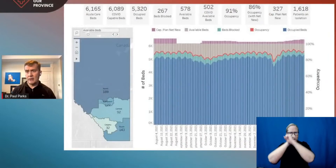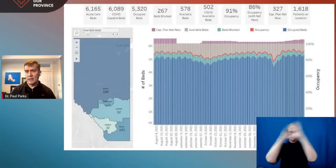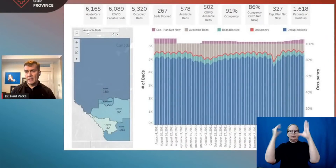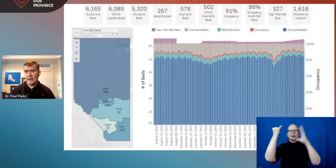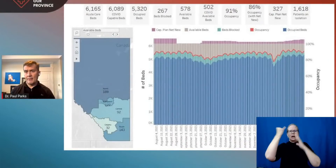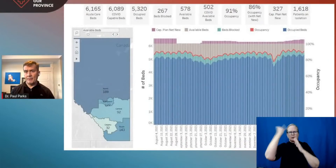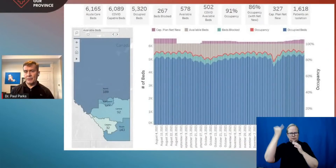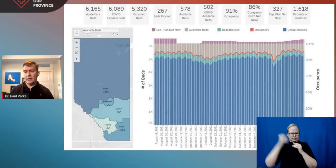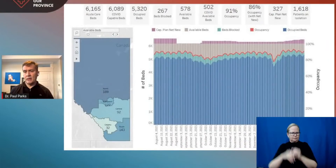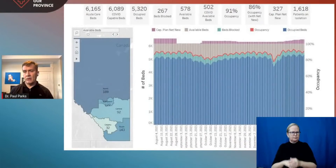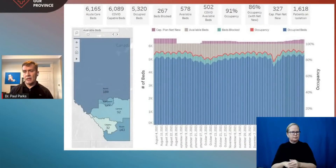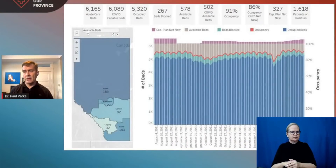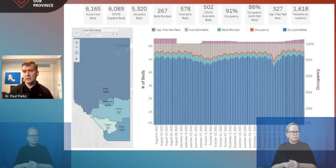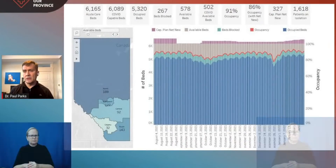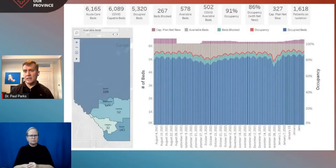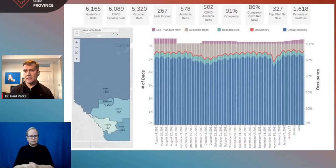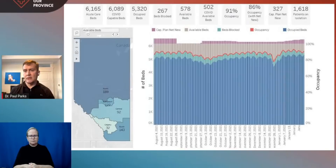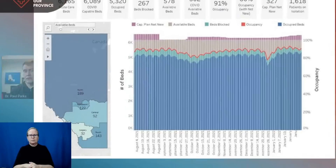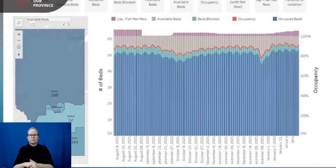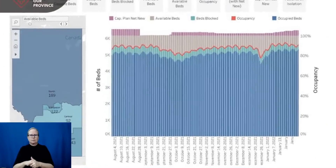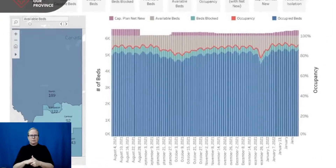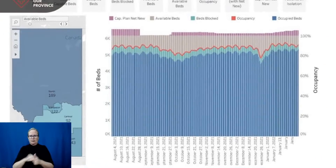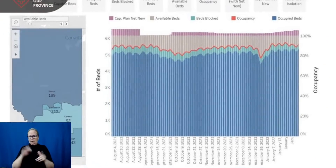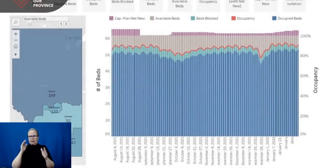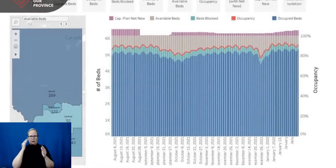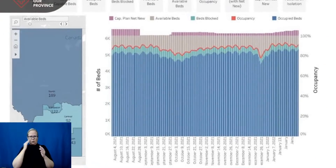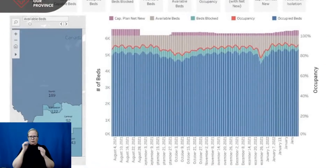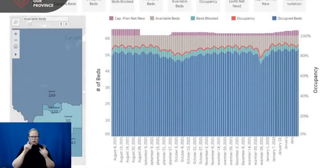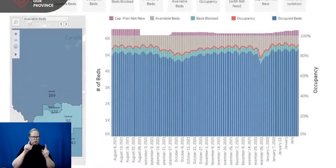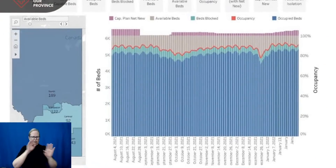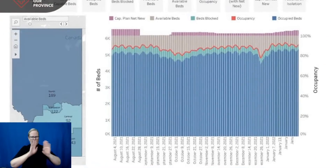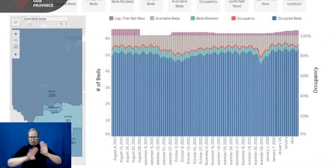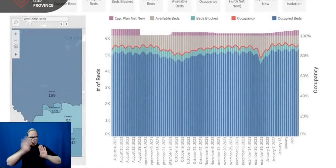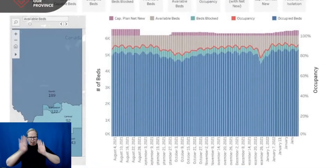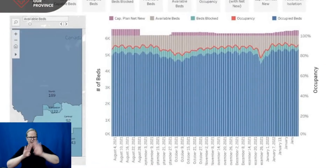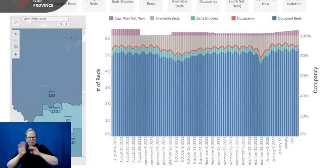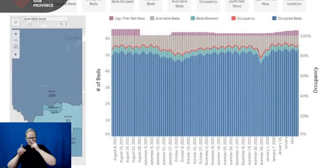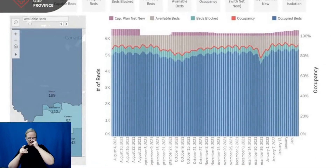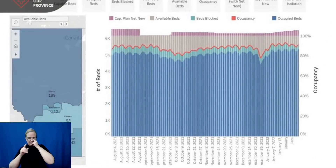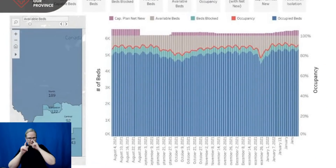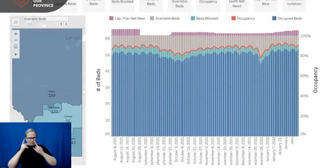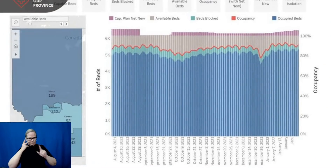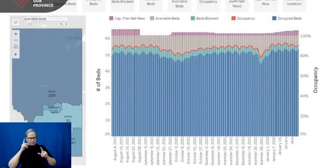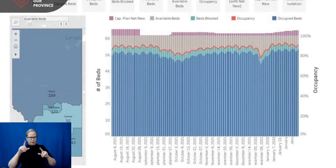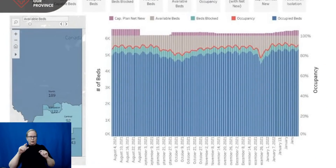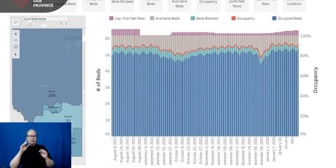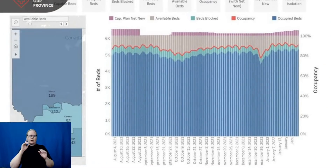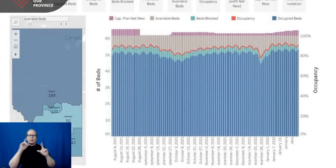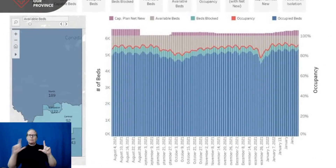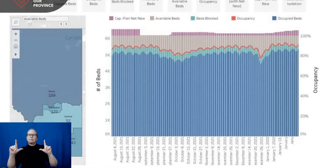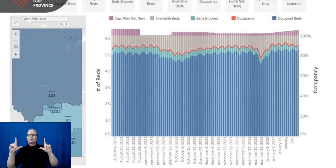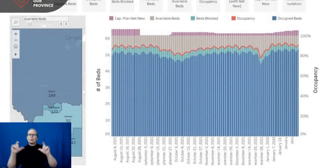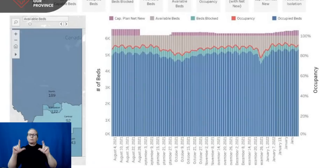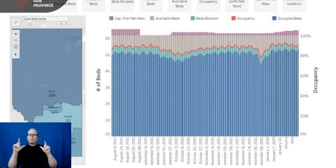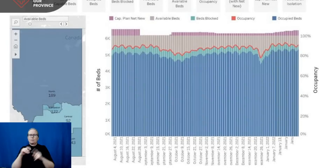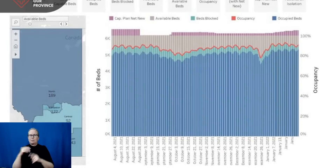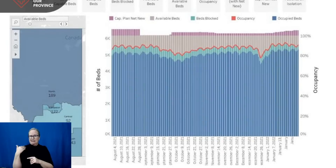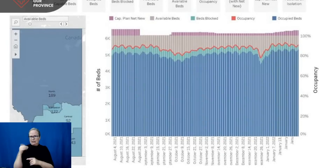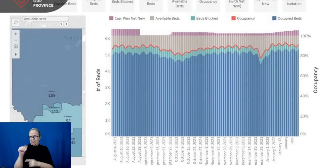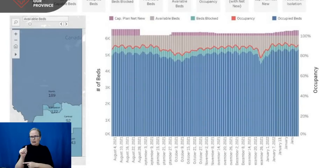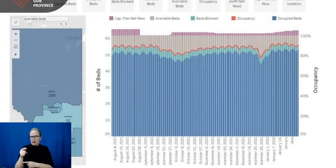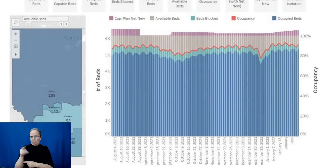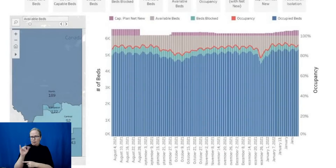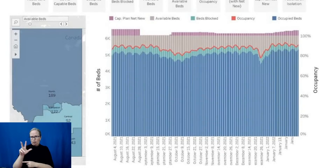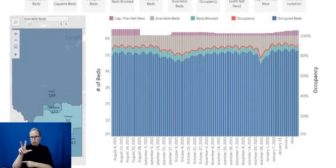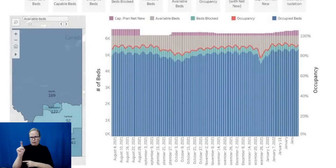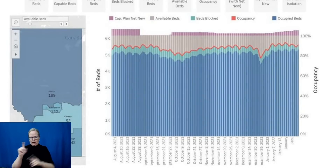slide here. So this looks kind of busy. This is a snapshot from 31st of